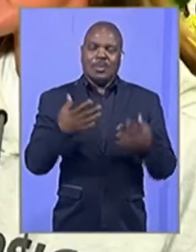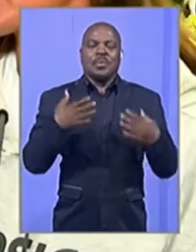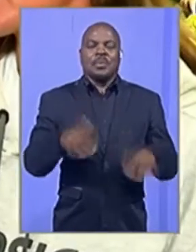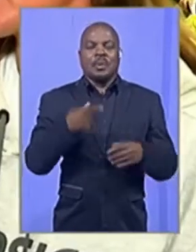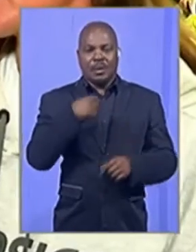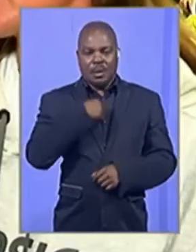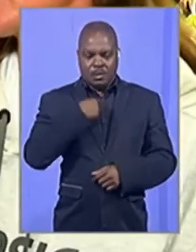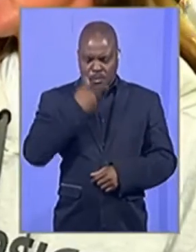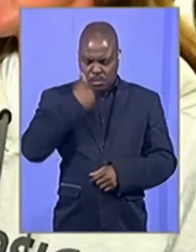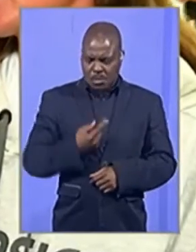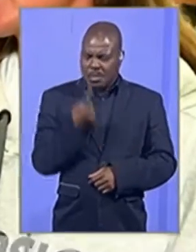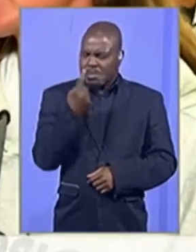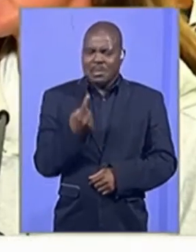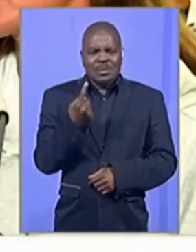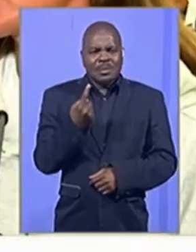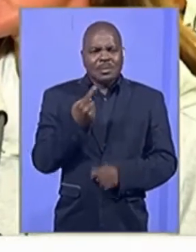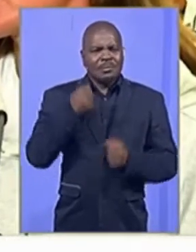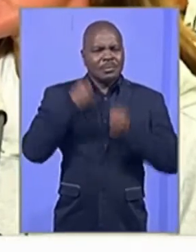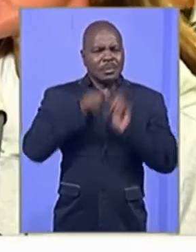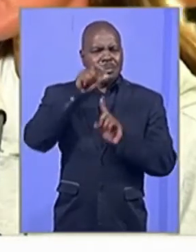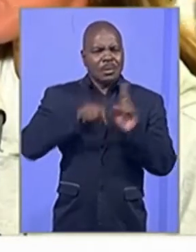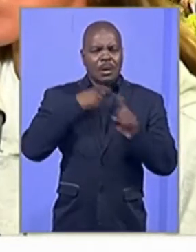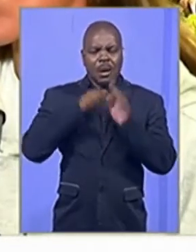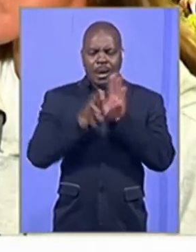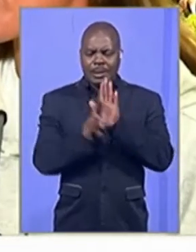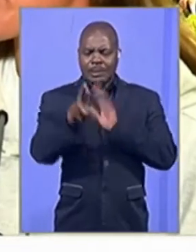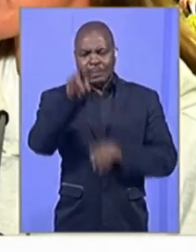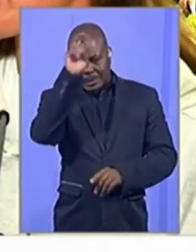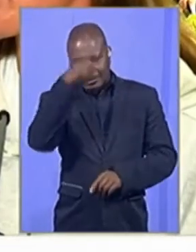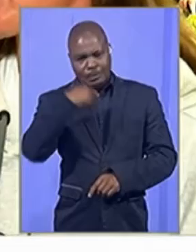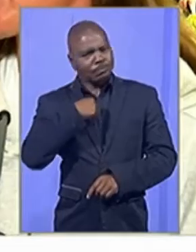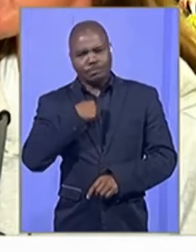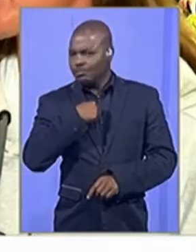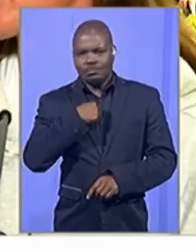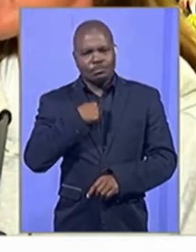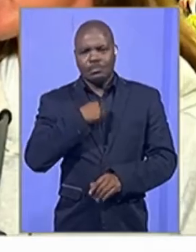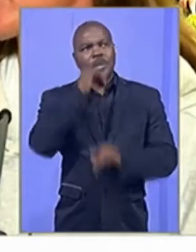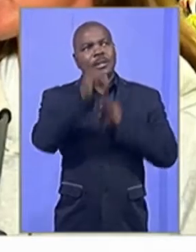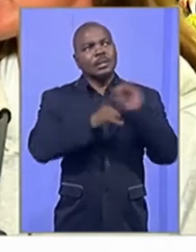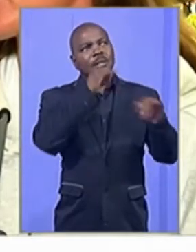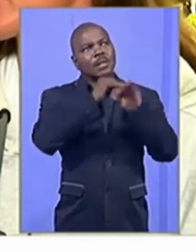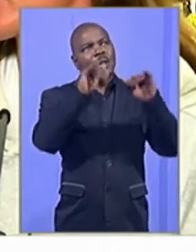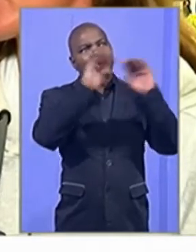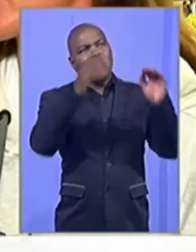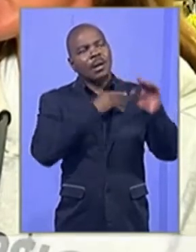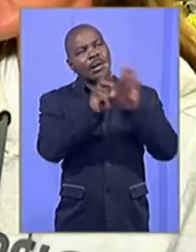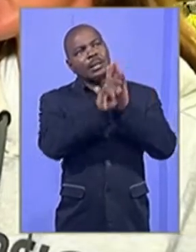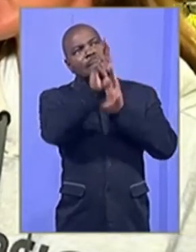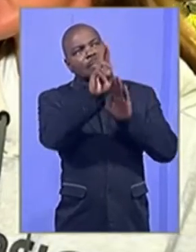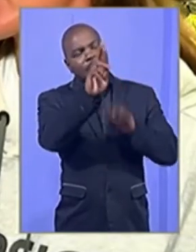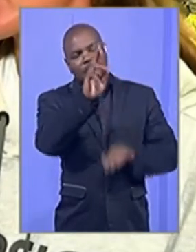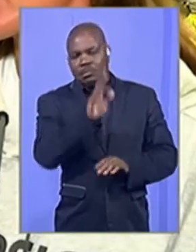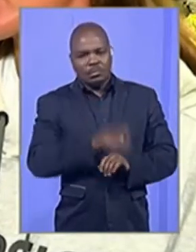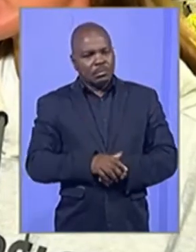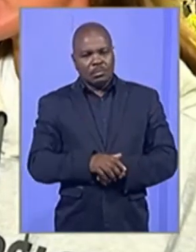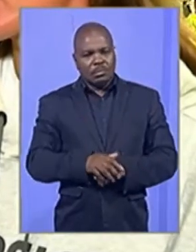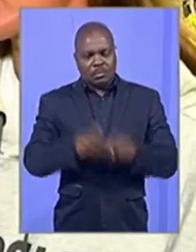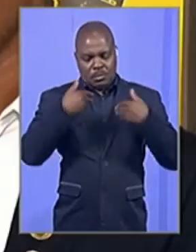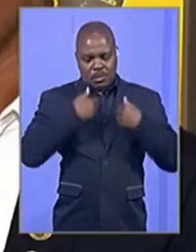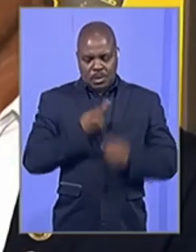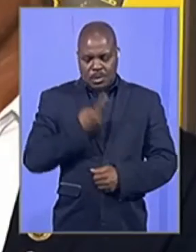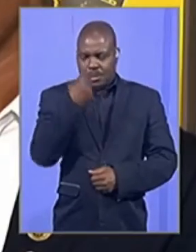am an individual athlete and I'm not representing Russia on the international scale. So mainly as individual